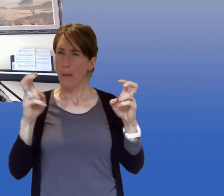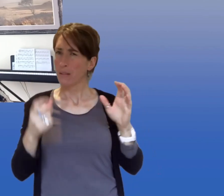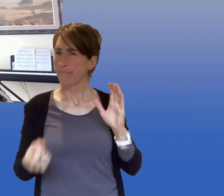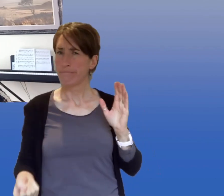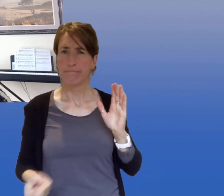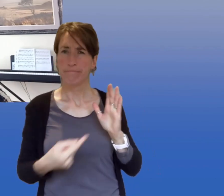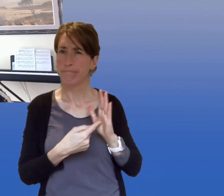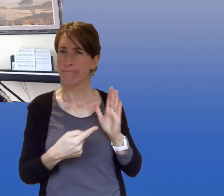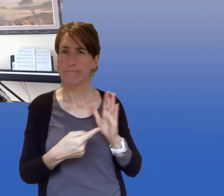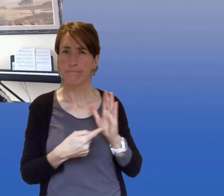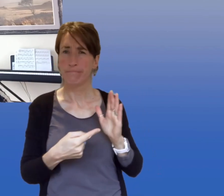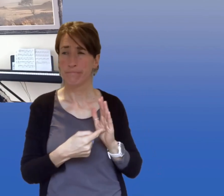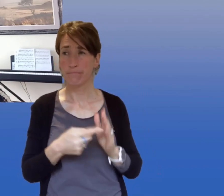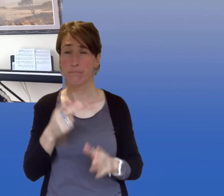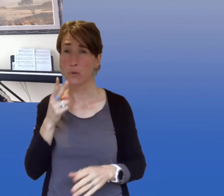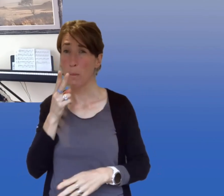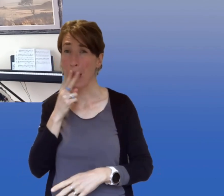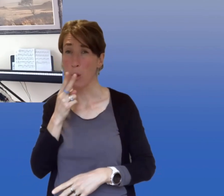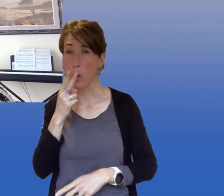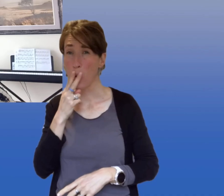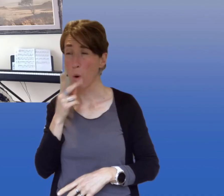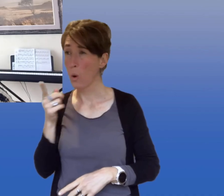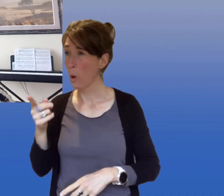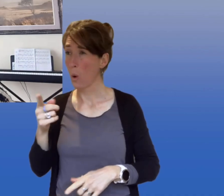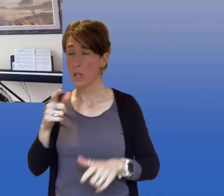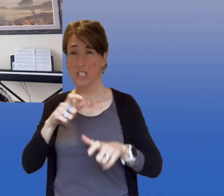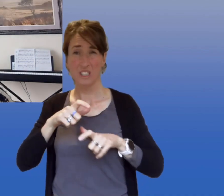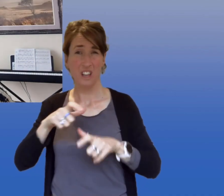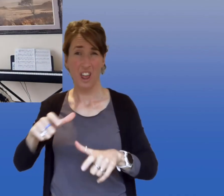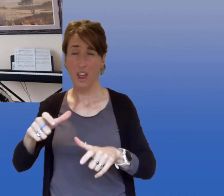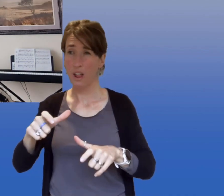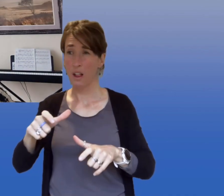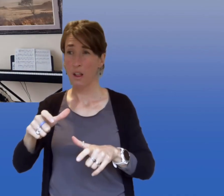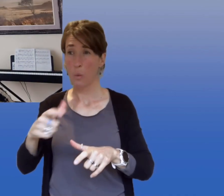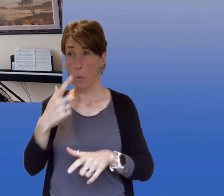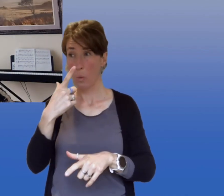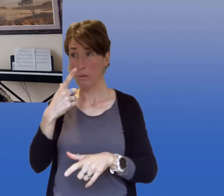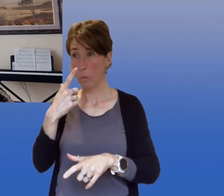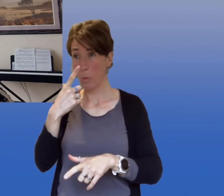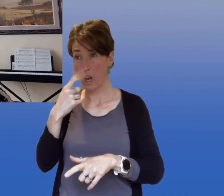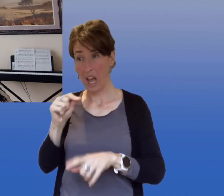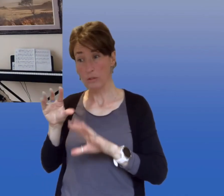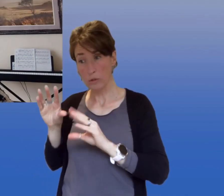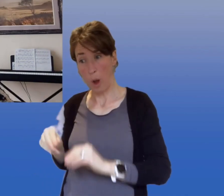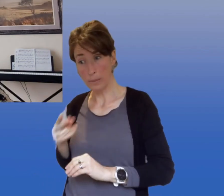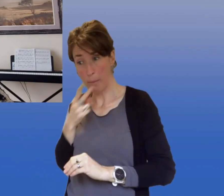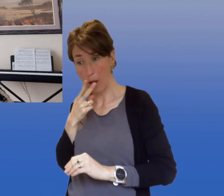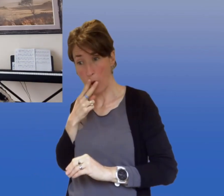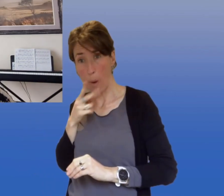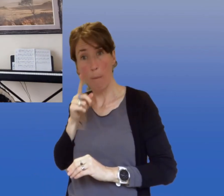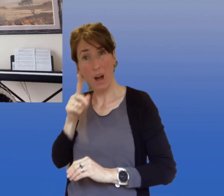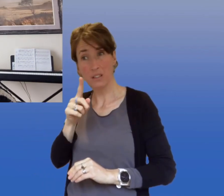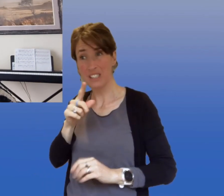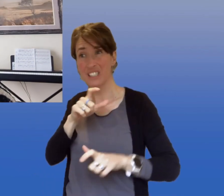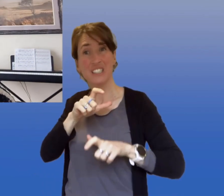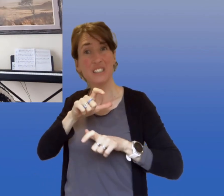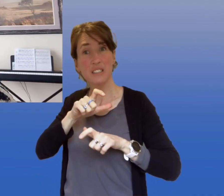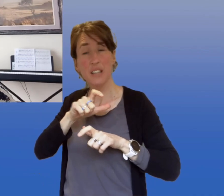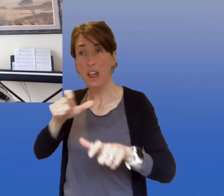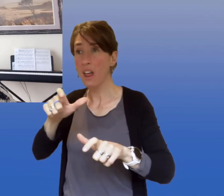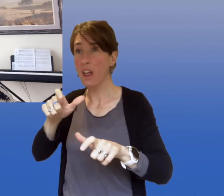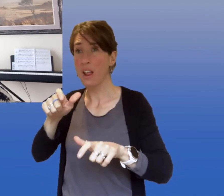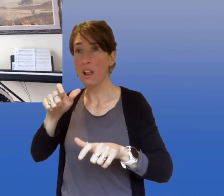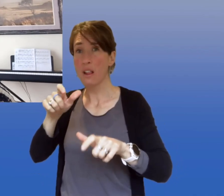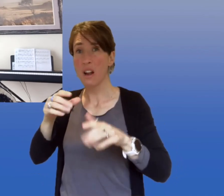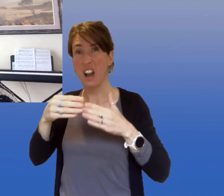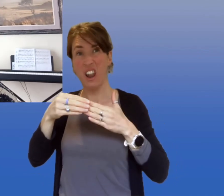it's an important topic for us to talk about. So tobacco use remains the leading preventable cause of death in Scotland.